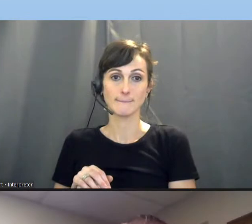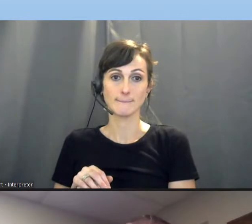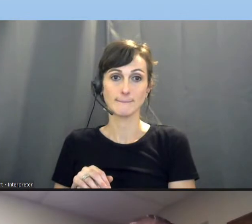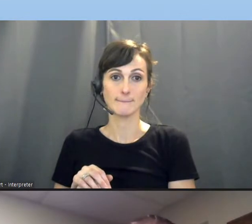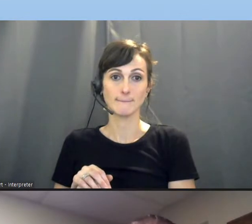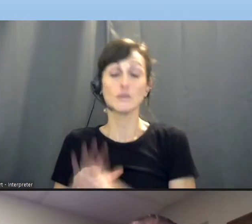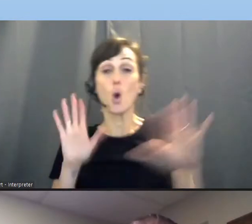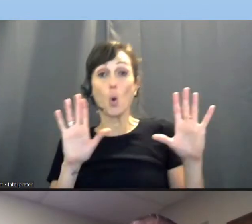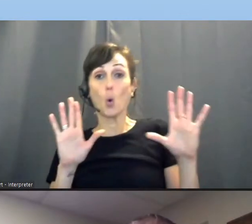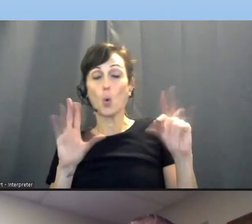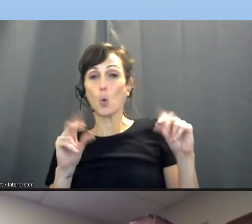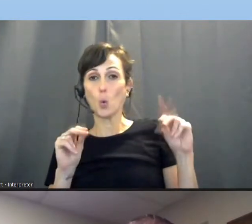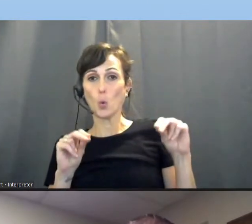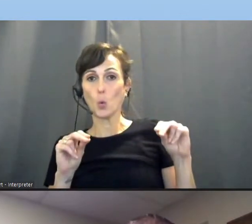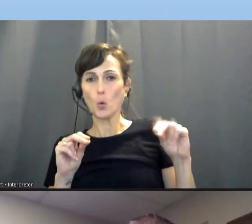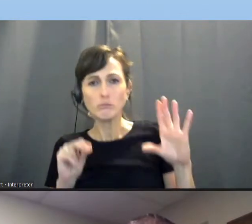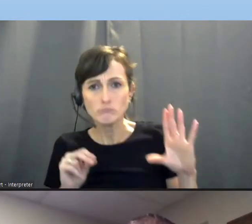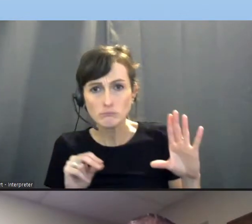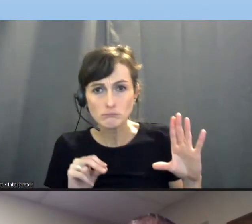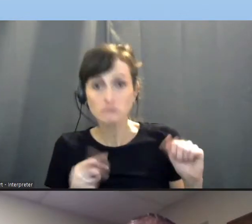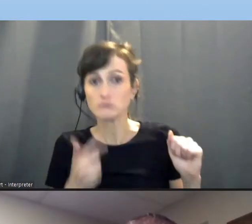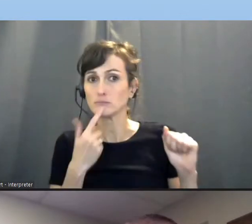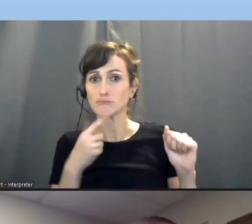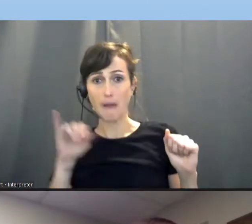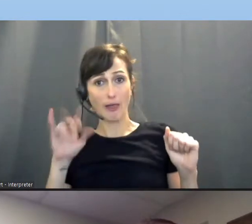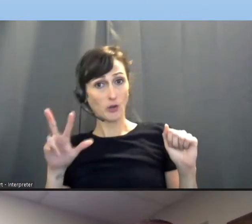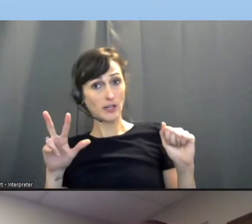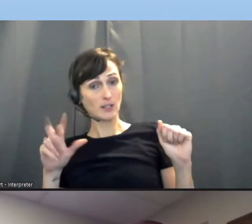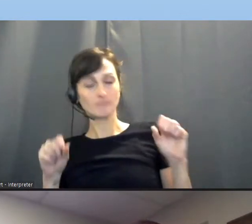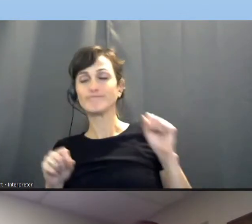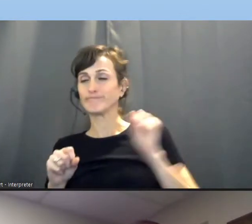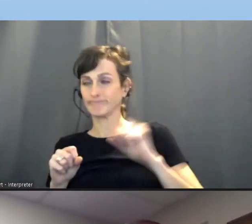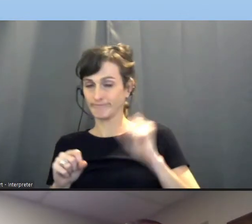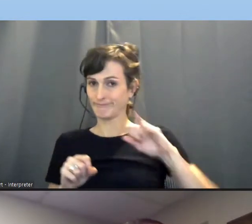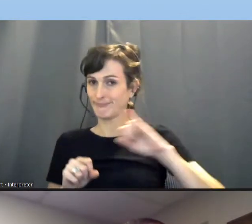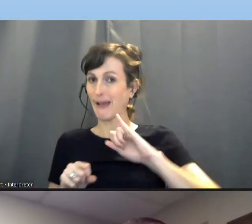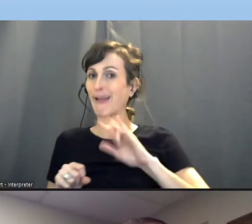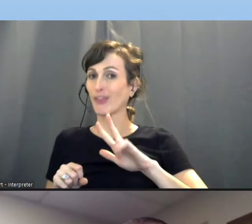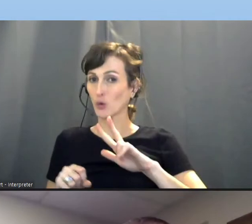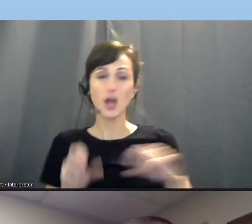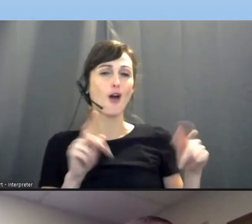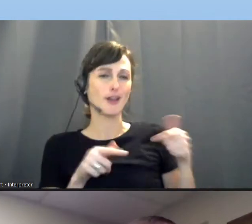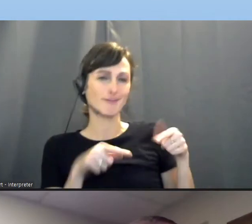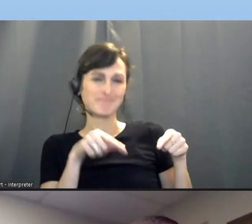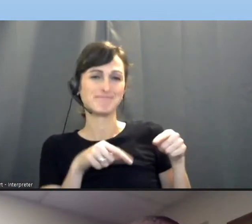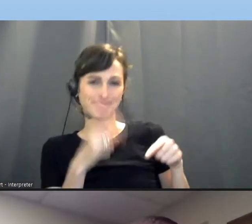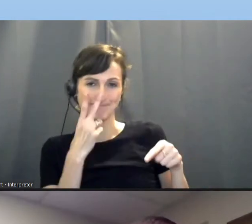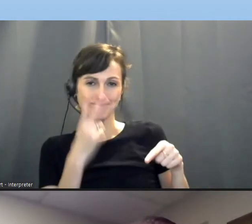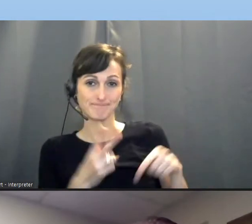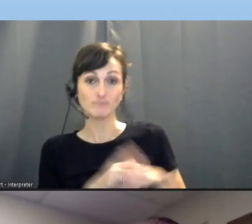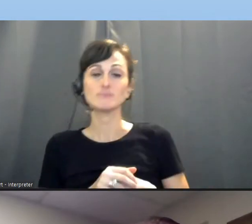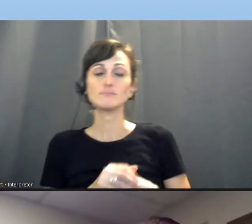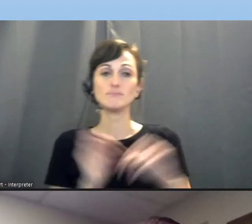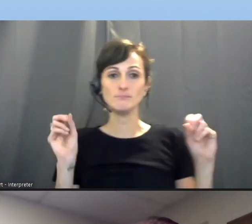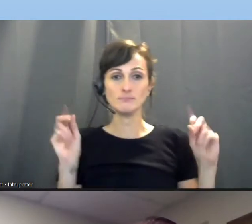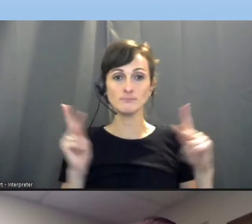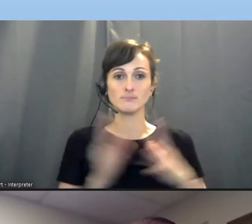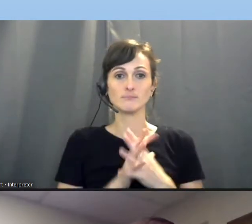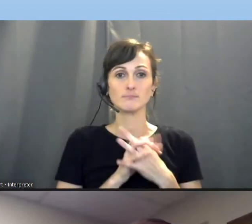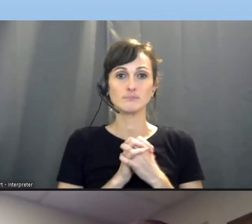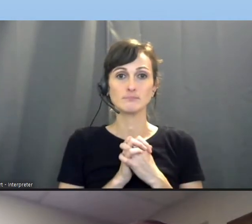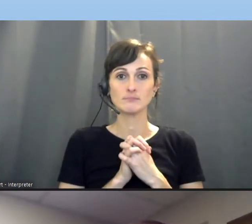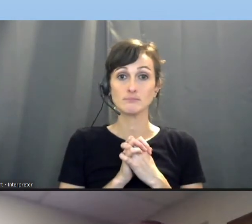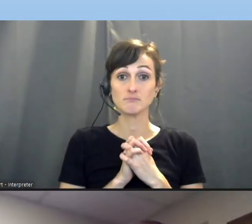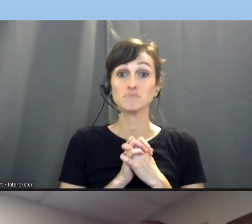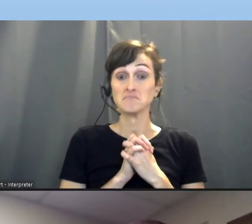Oh, no, it's not yeah, where is it, I-3? I3, yes, sir. Yeah, there it is, okay. Okay. All right. Okay. That